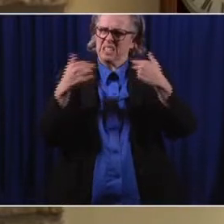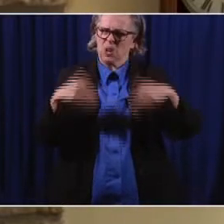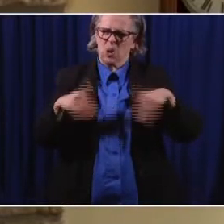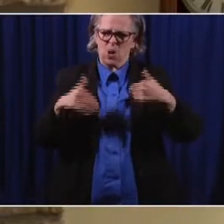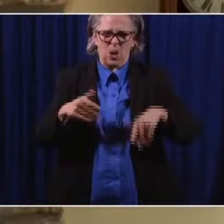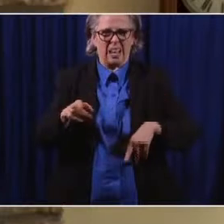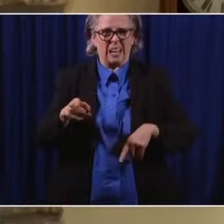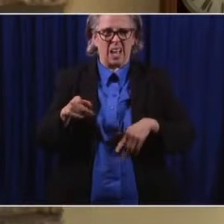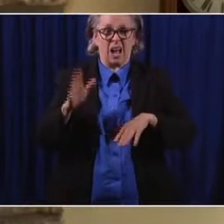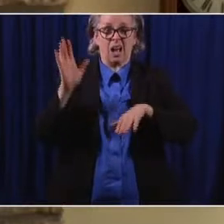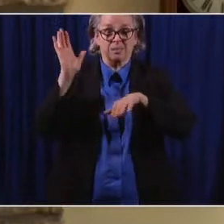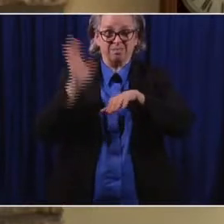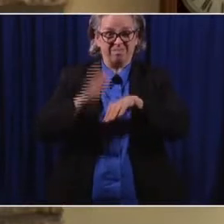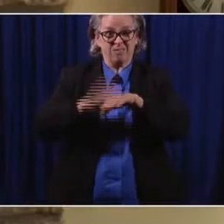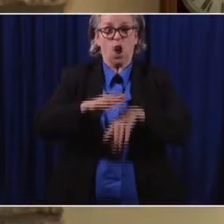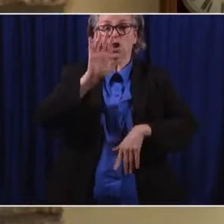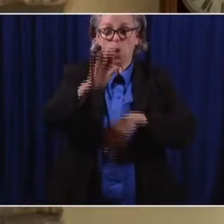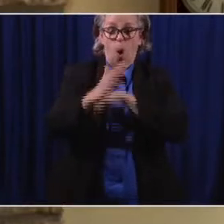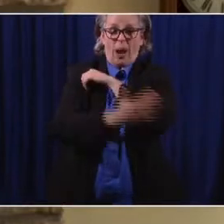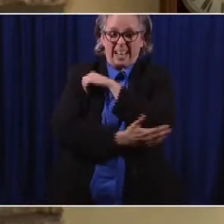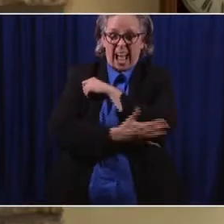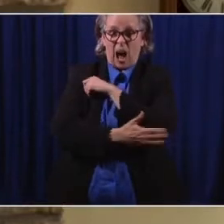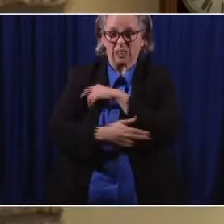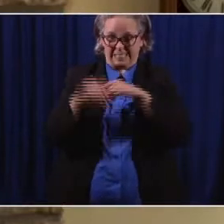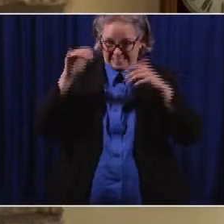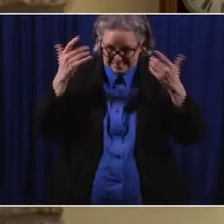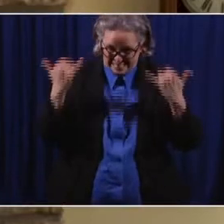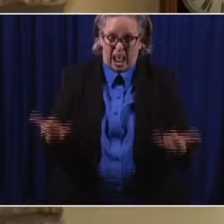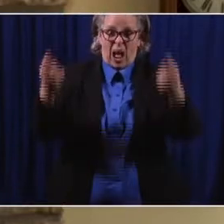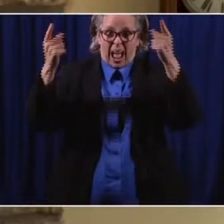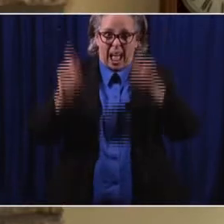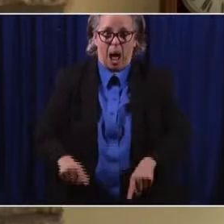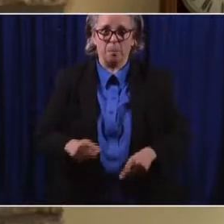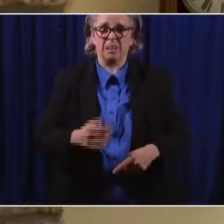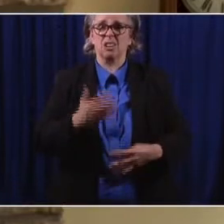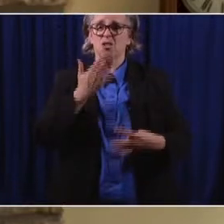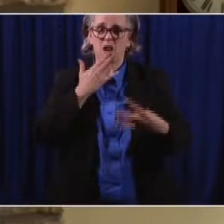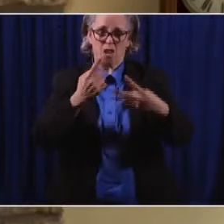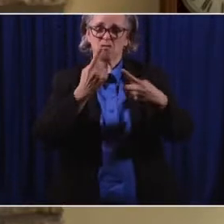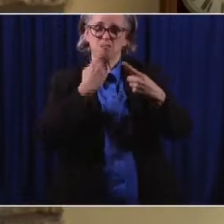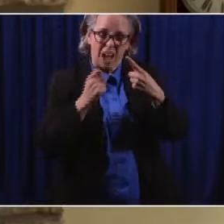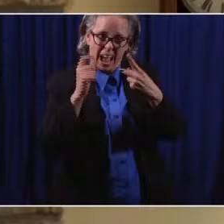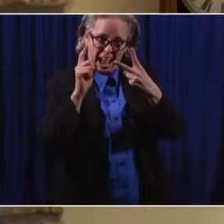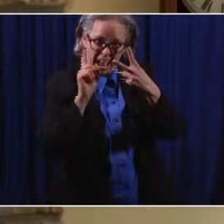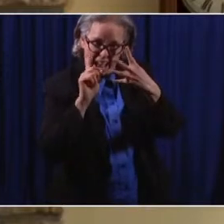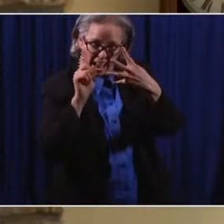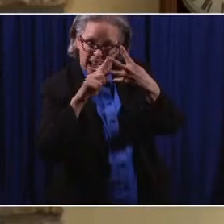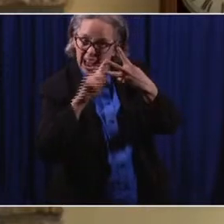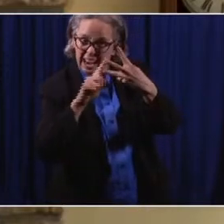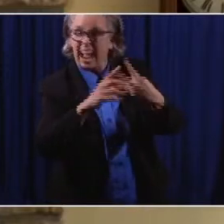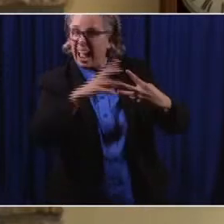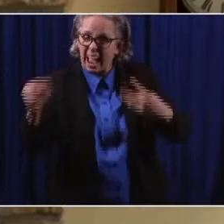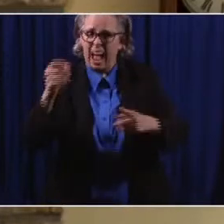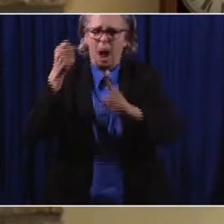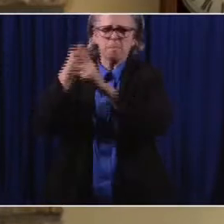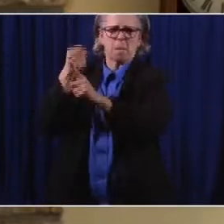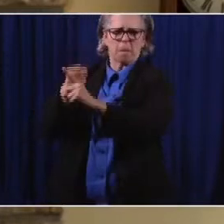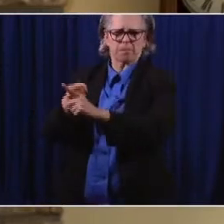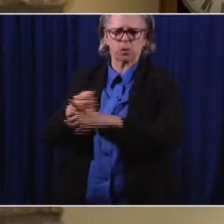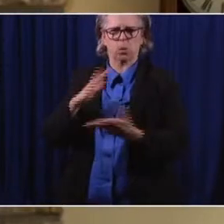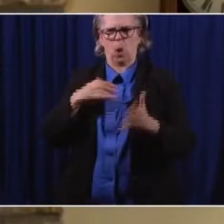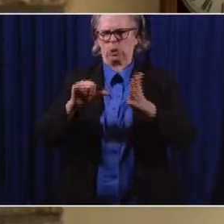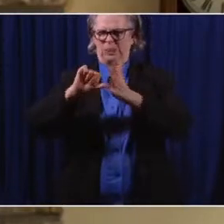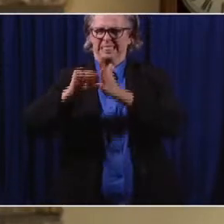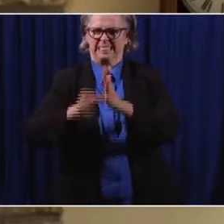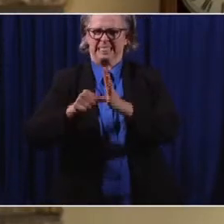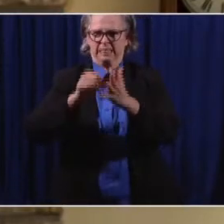on in your community. And we think, because we want to be transparent, we want to give people the best information that we